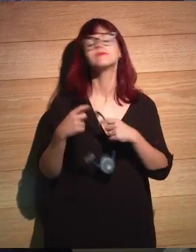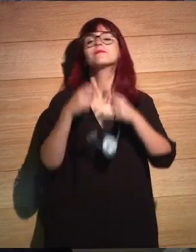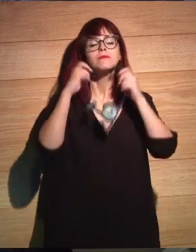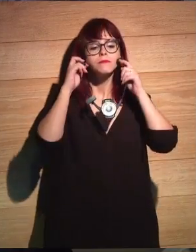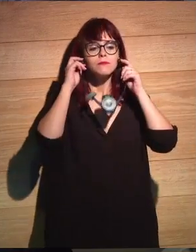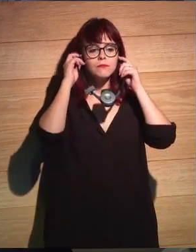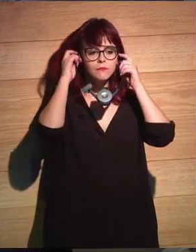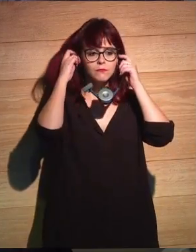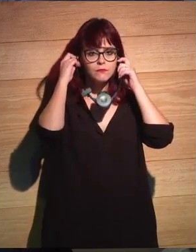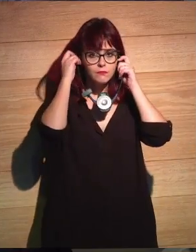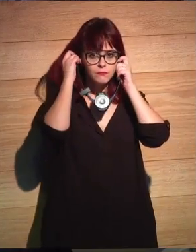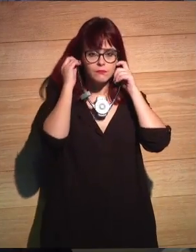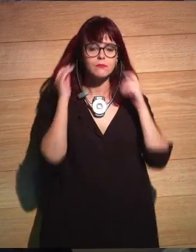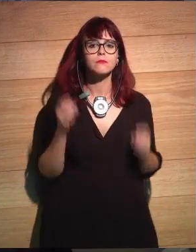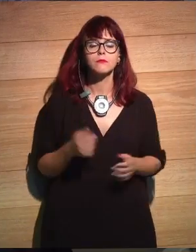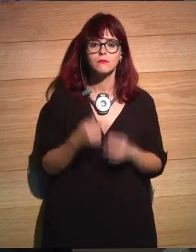countries that is the case.